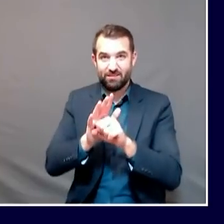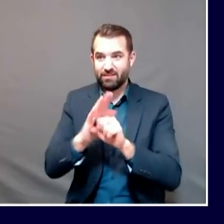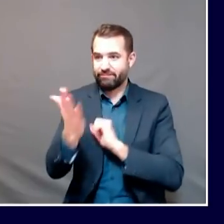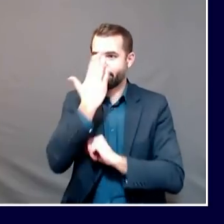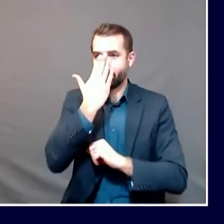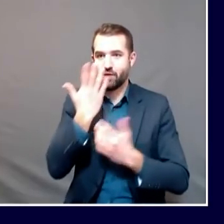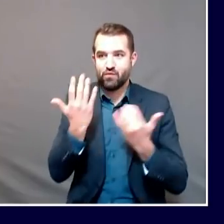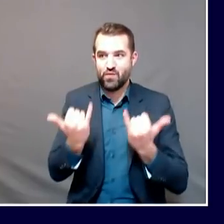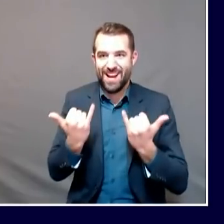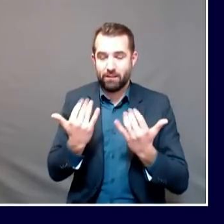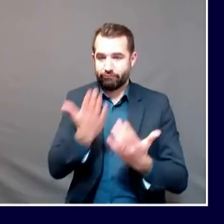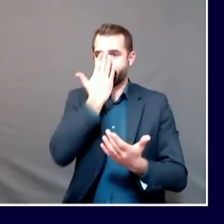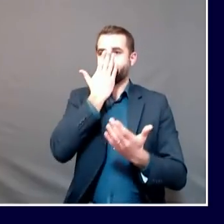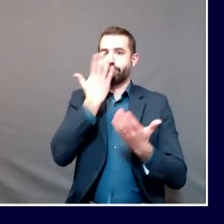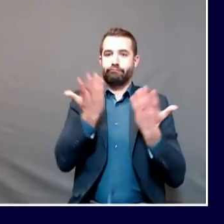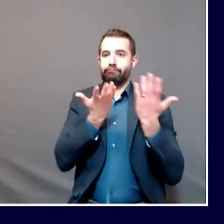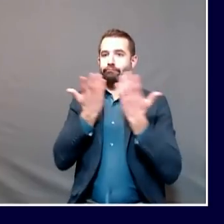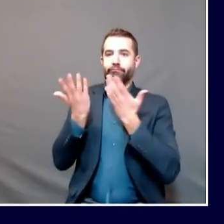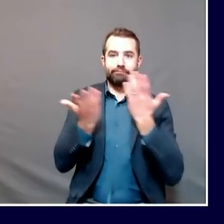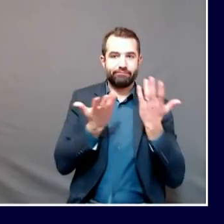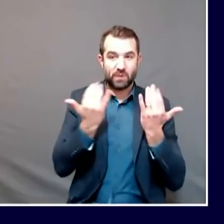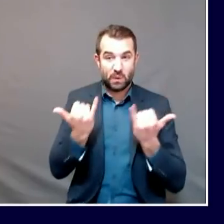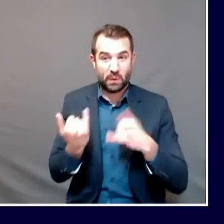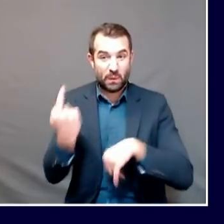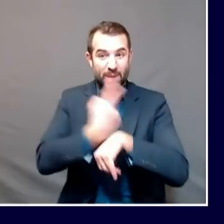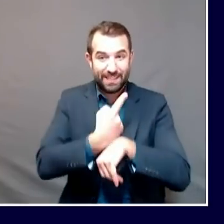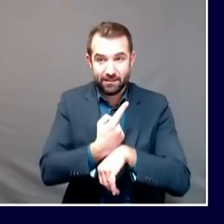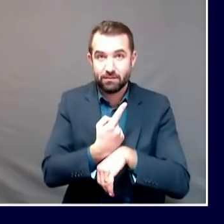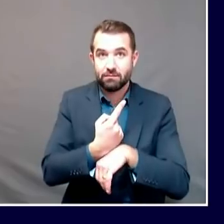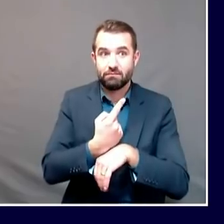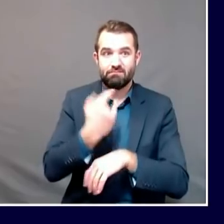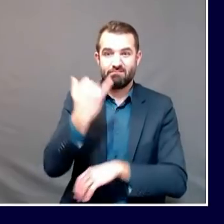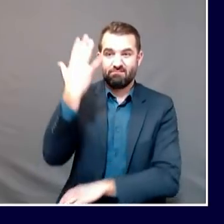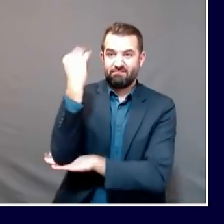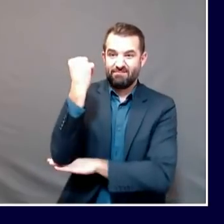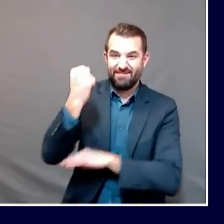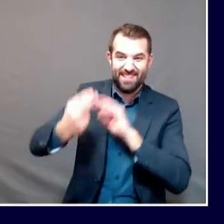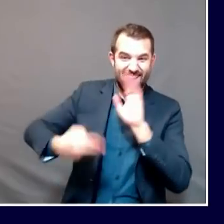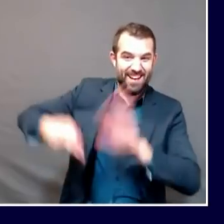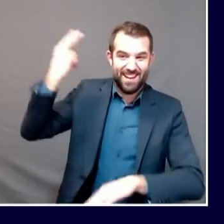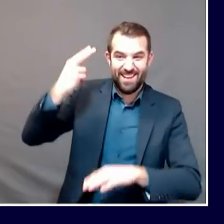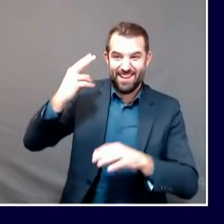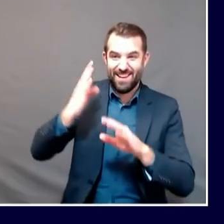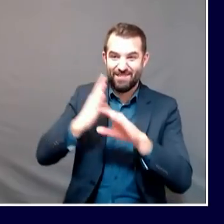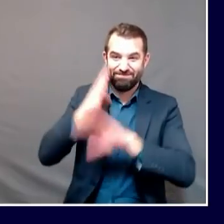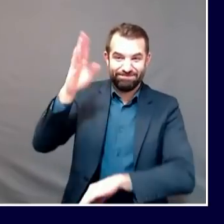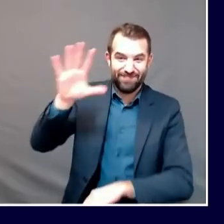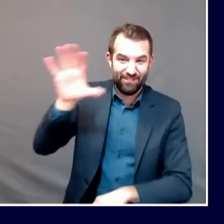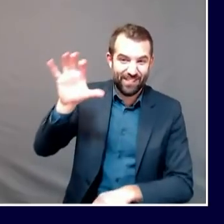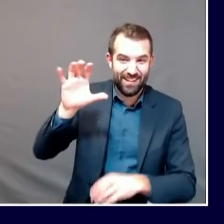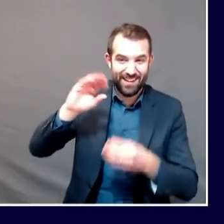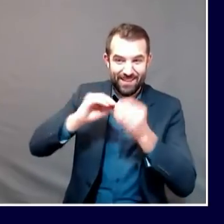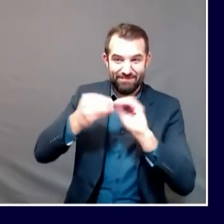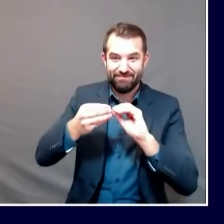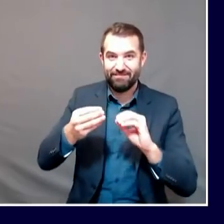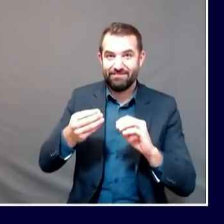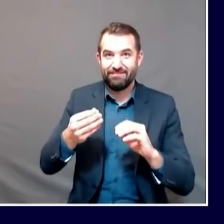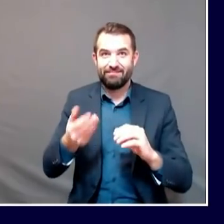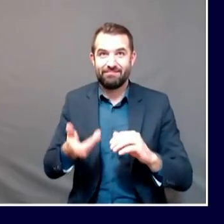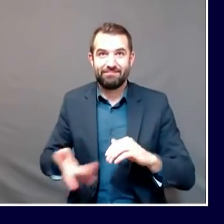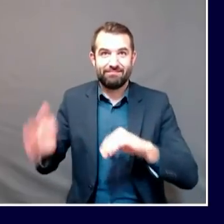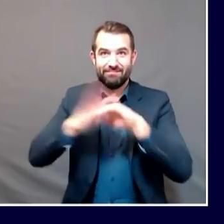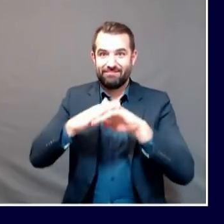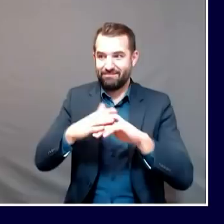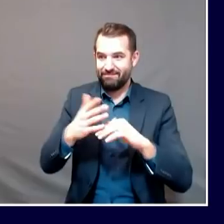for example, on a day when we've logged the highest number of one-day cases ever. We have to balance the risk of